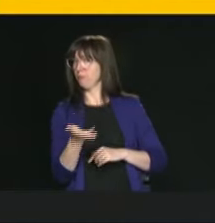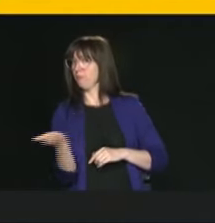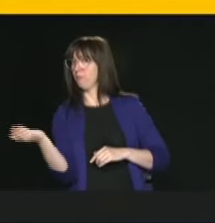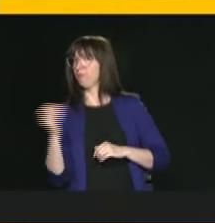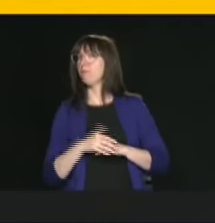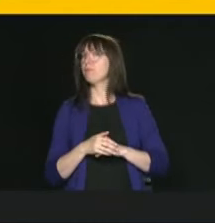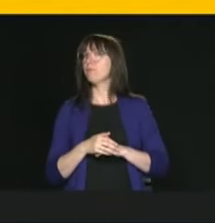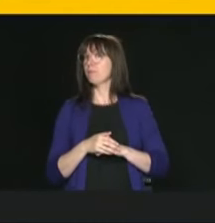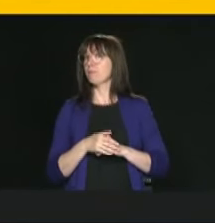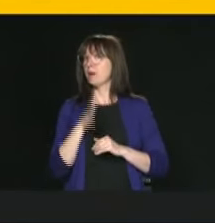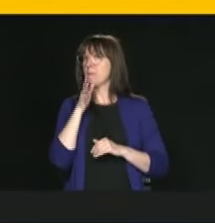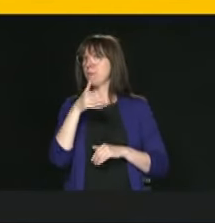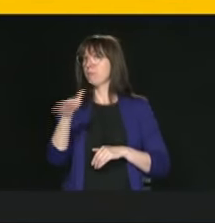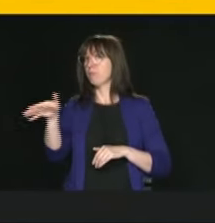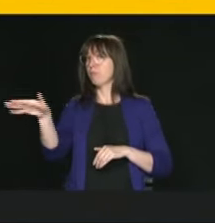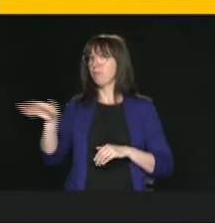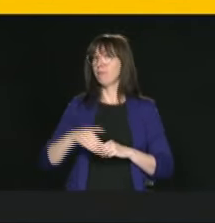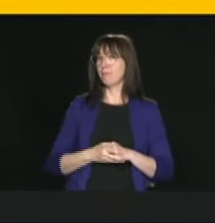I'll give you a second.